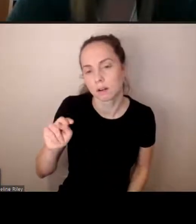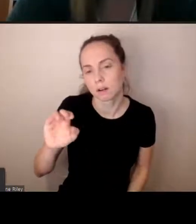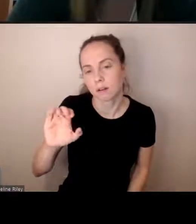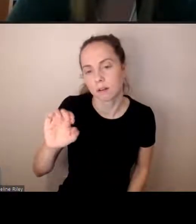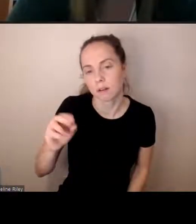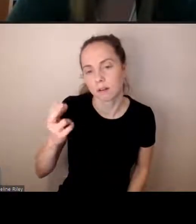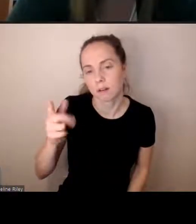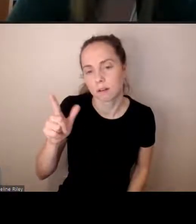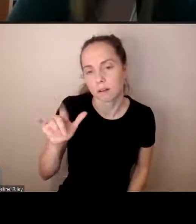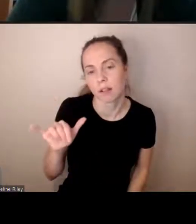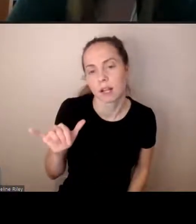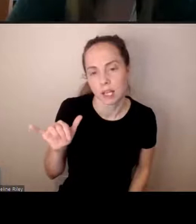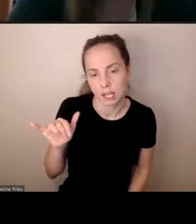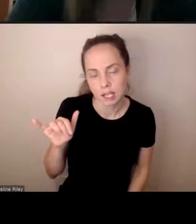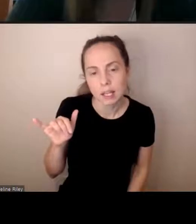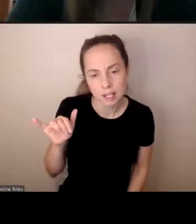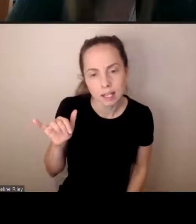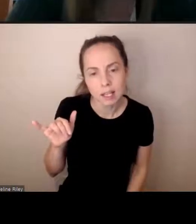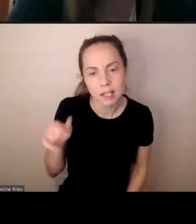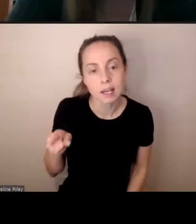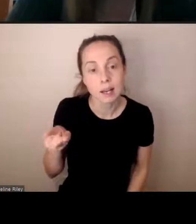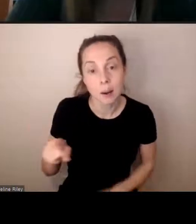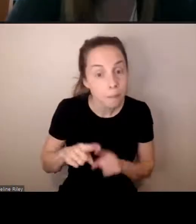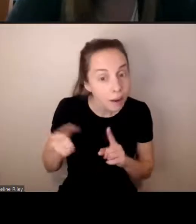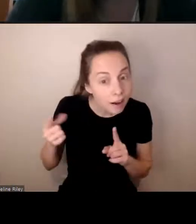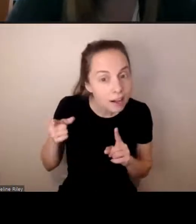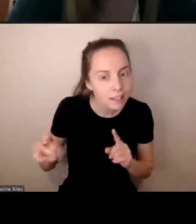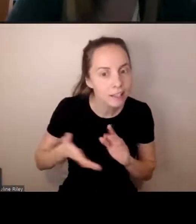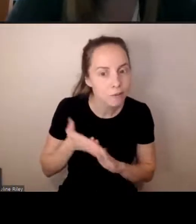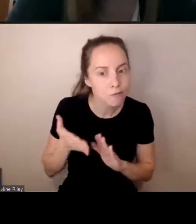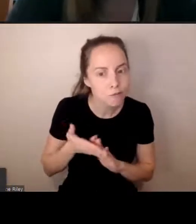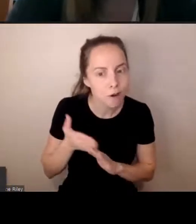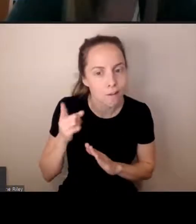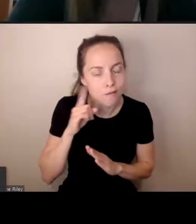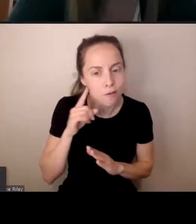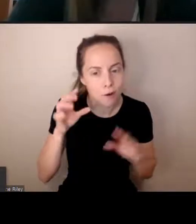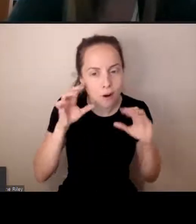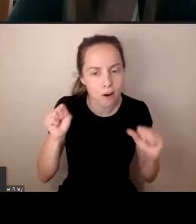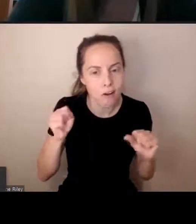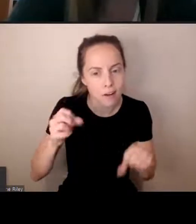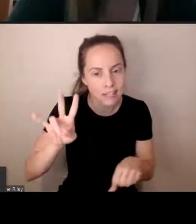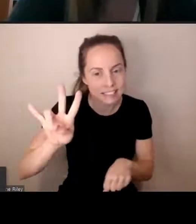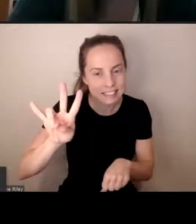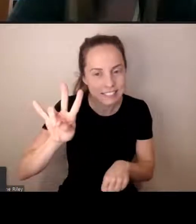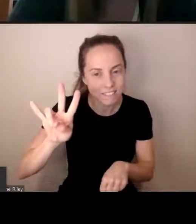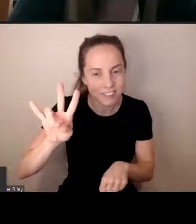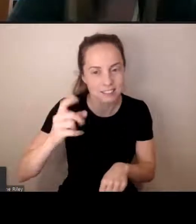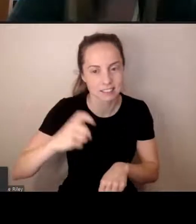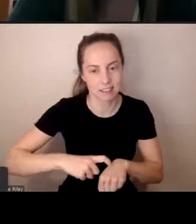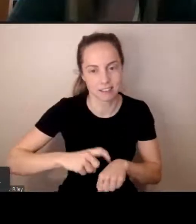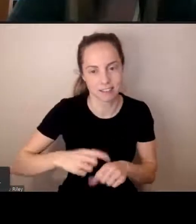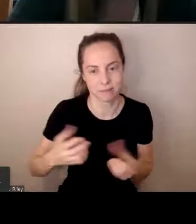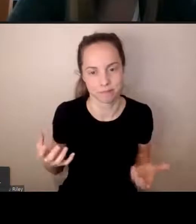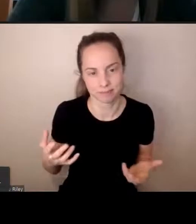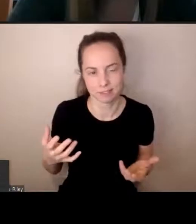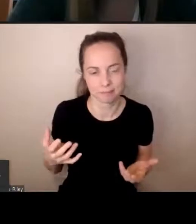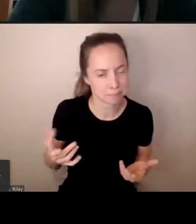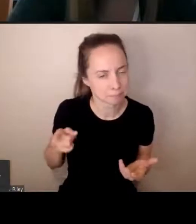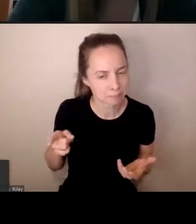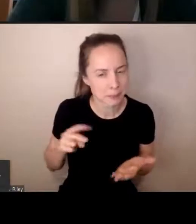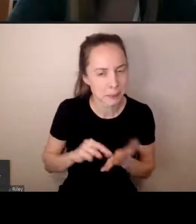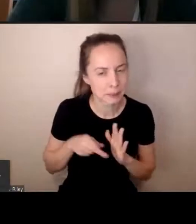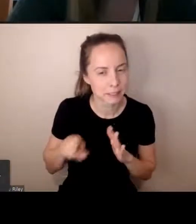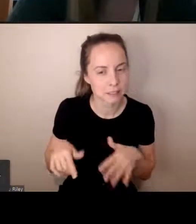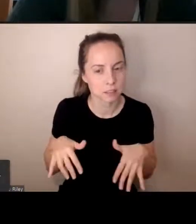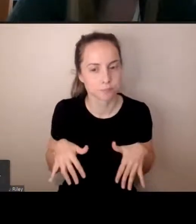depressed. There was something in him that made him believe that he could, win an election. And I want to